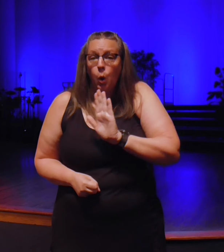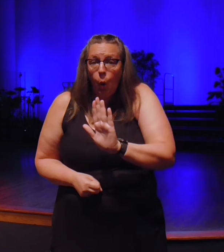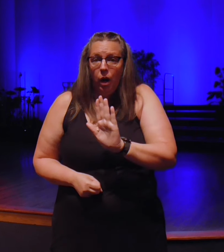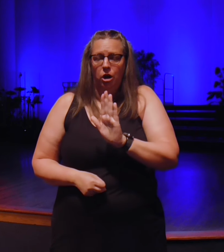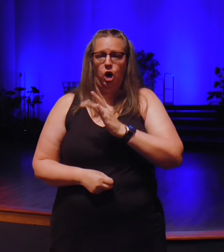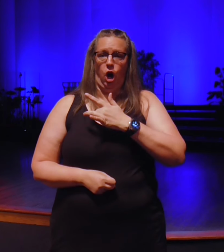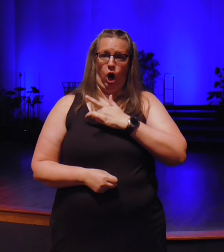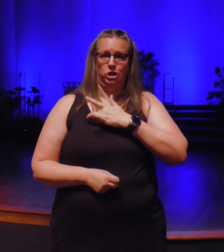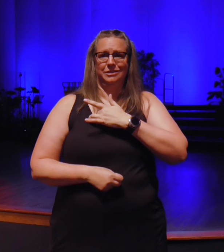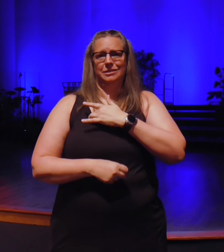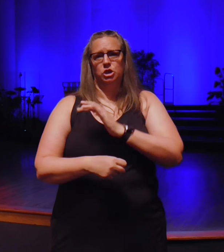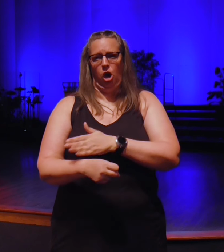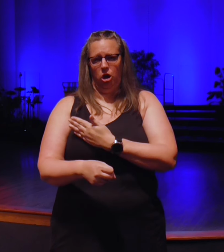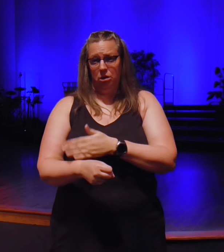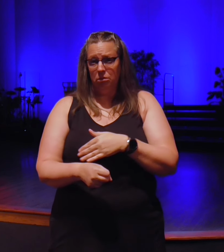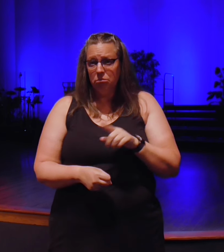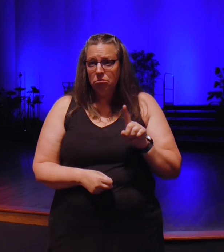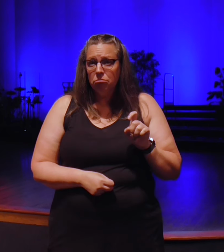song?